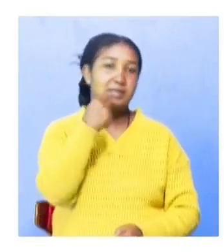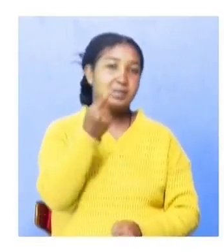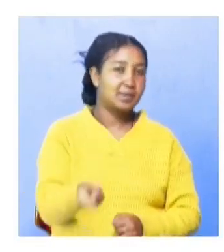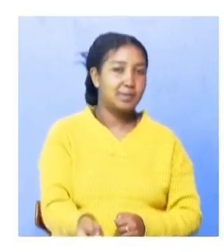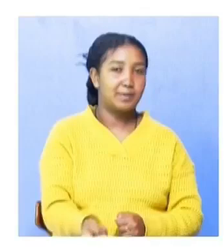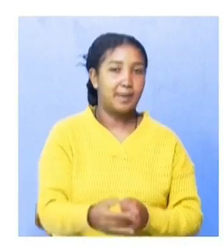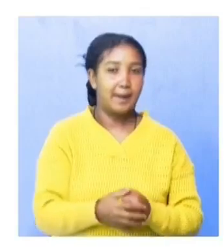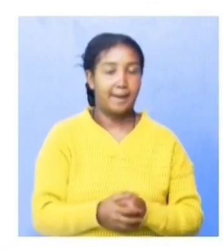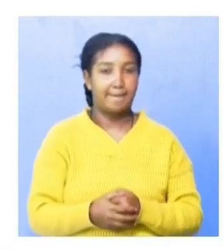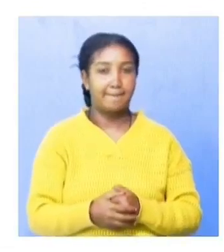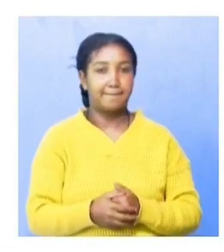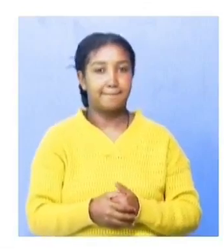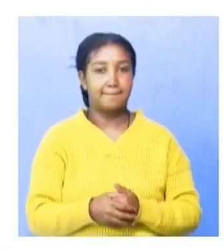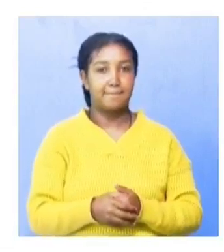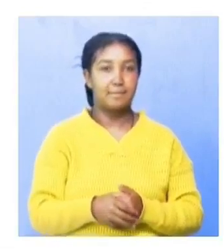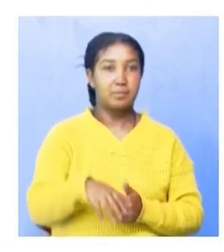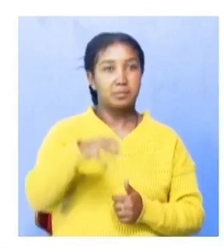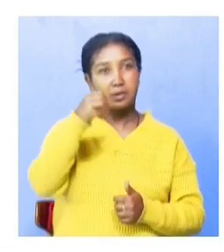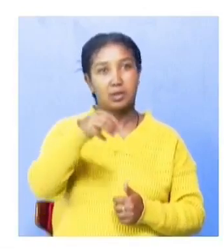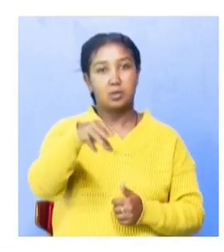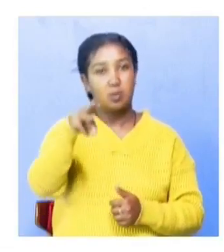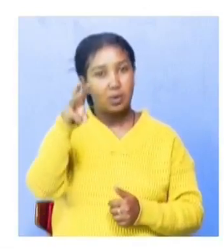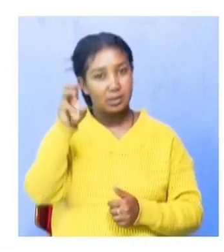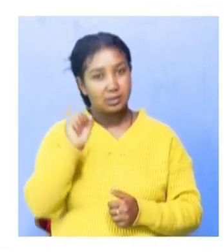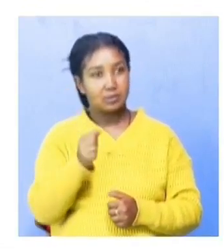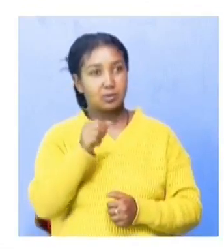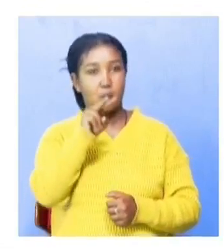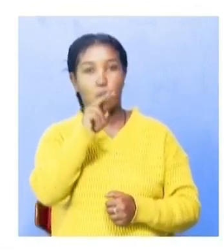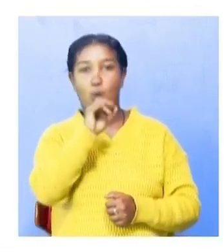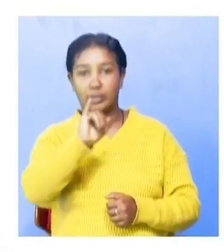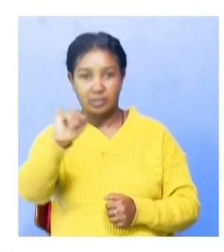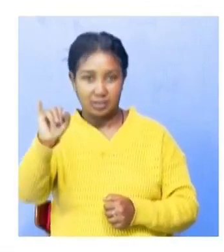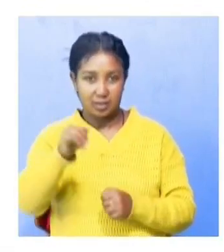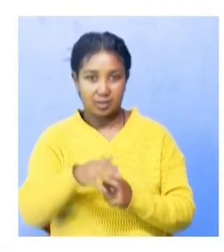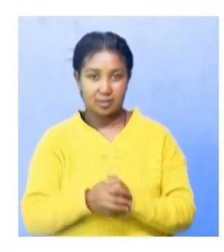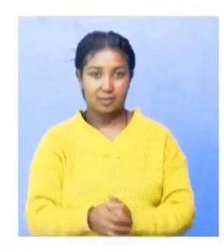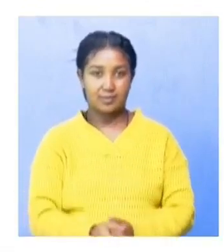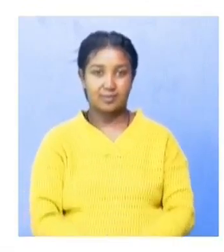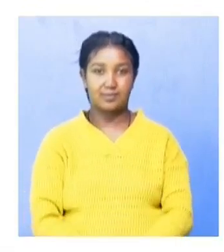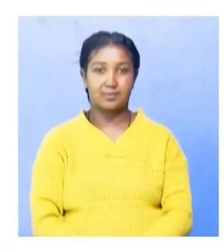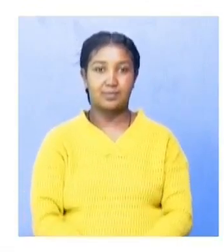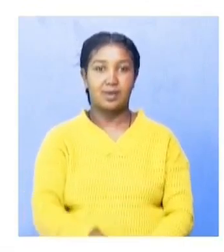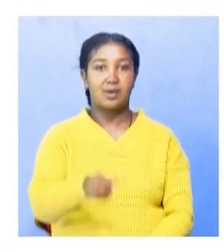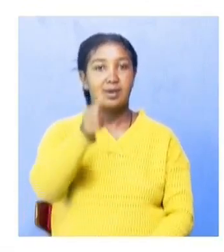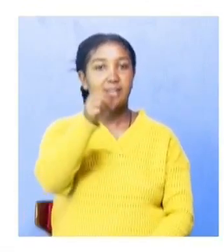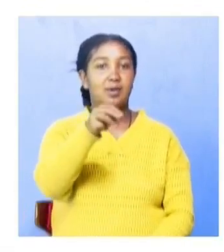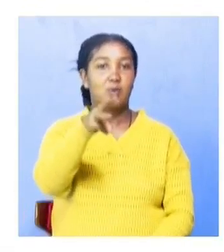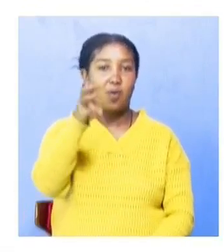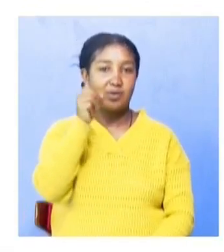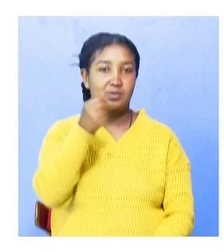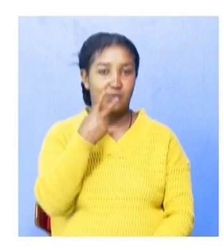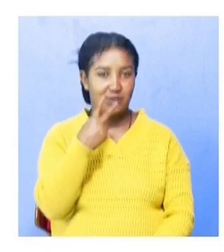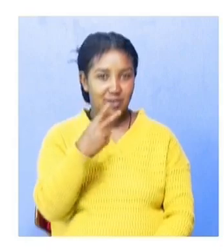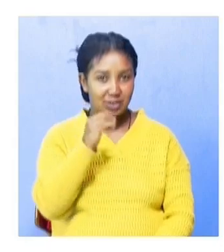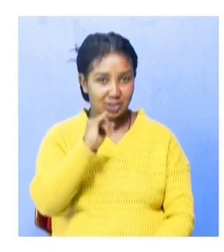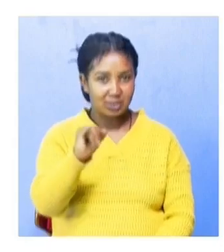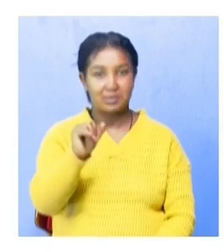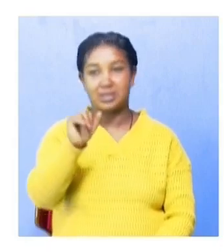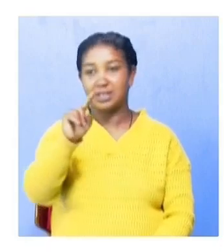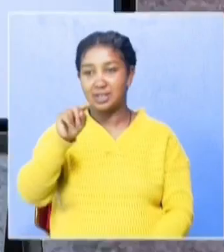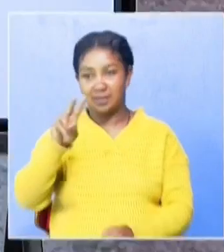then he was watching. He was watching